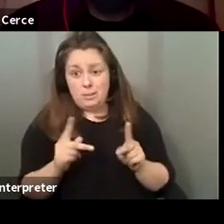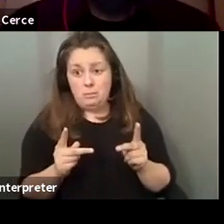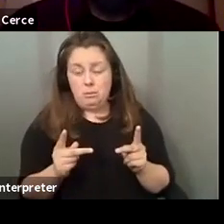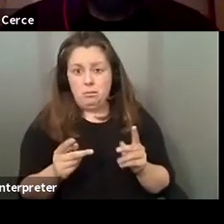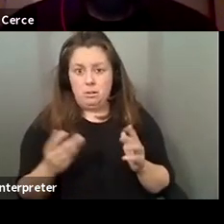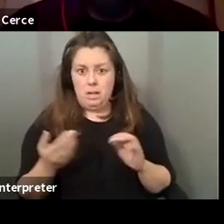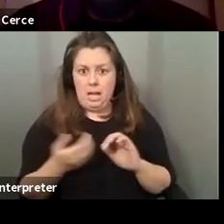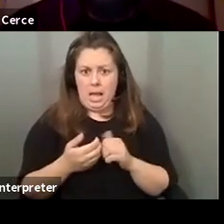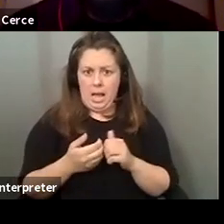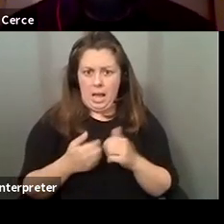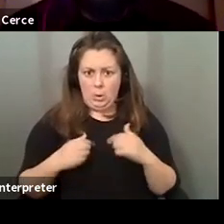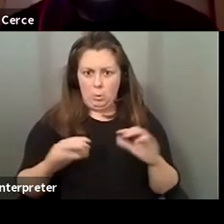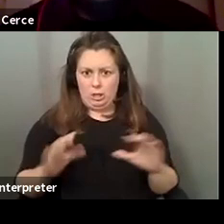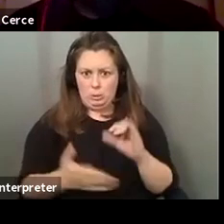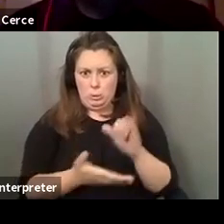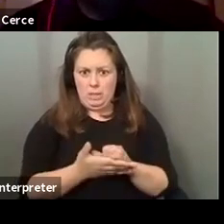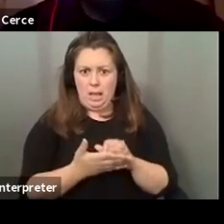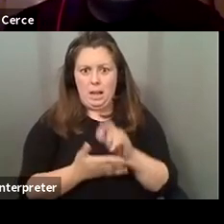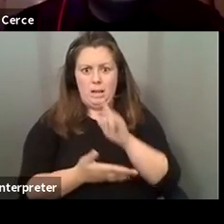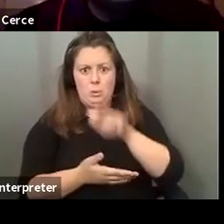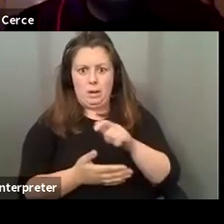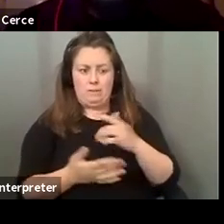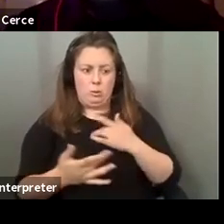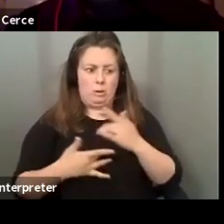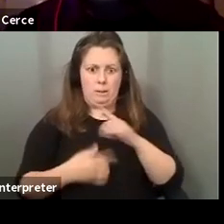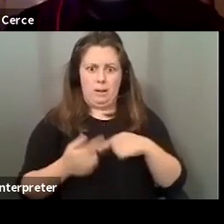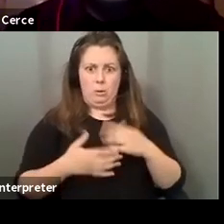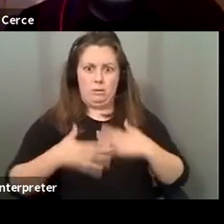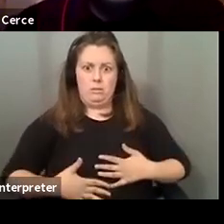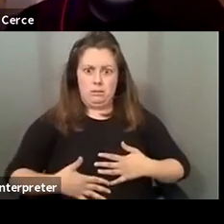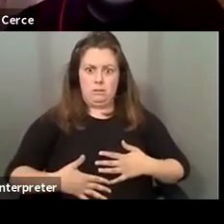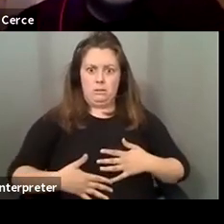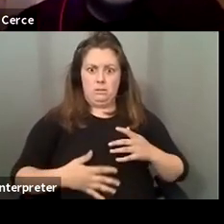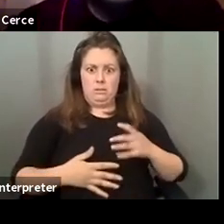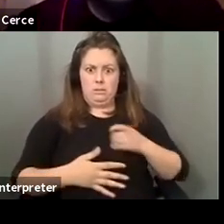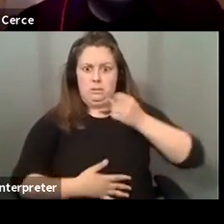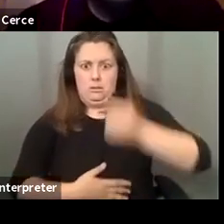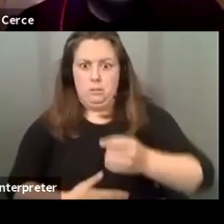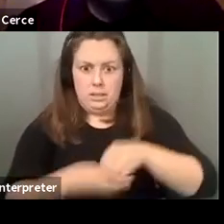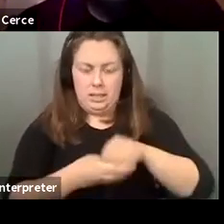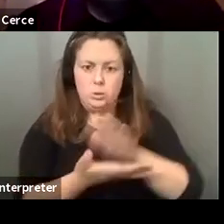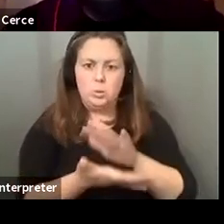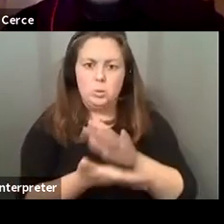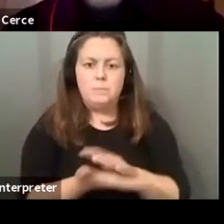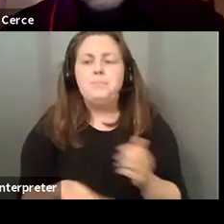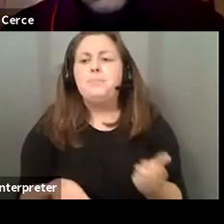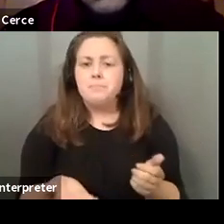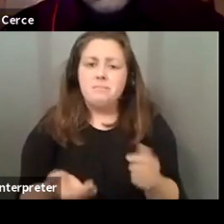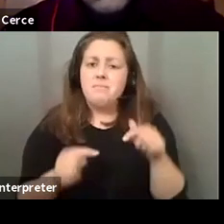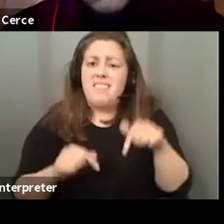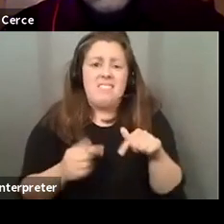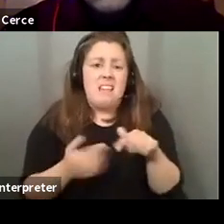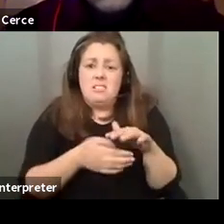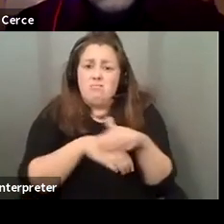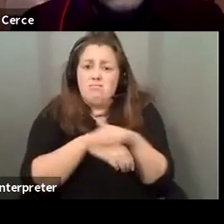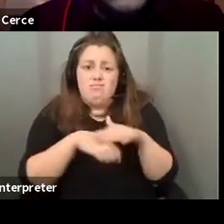have to worry about physically going to school. So it's for informational. And if you want me to look a little deeper into it, I'm